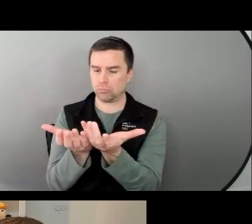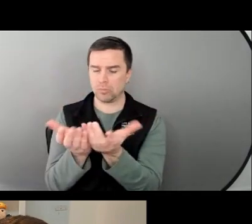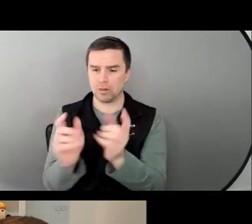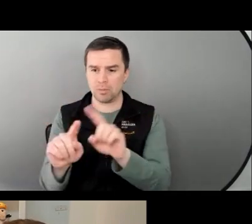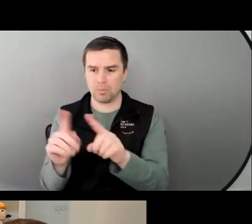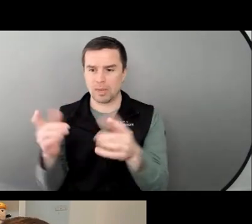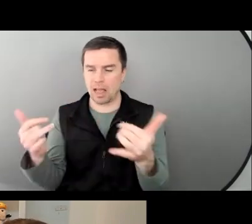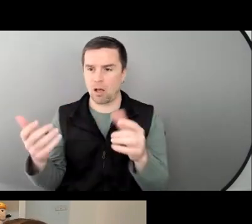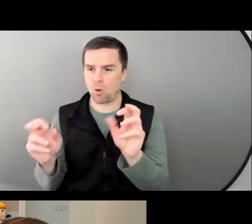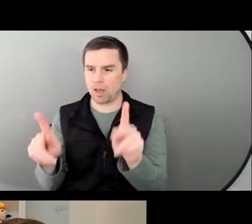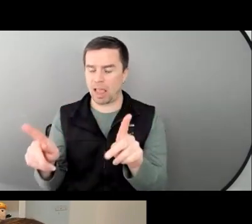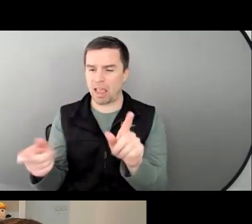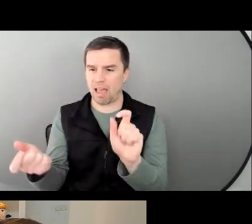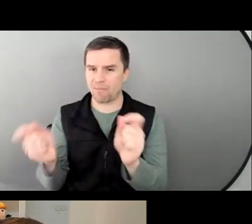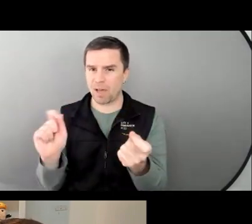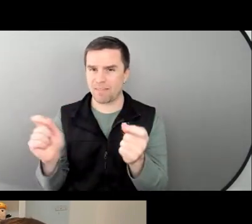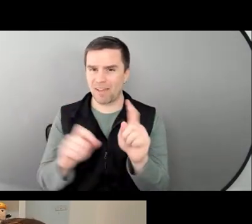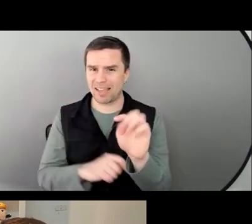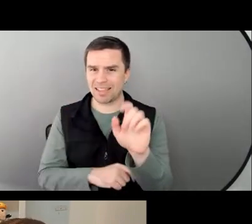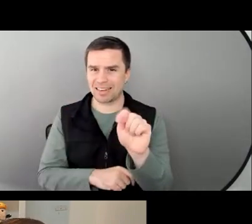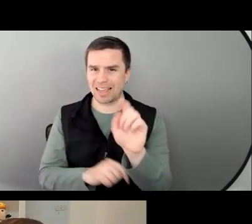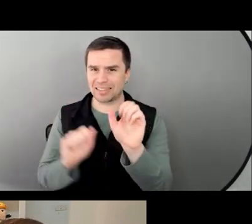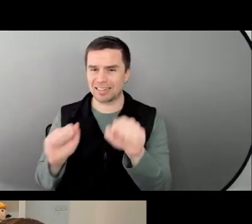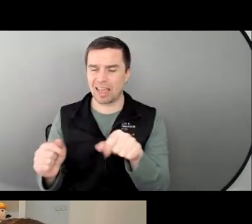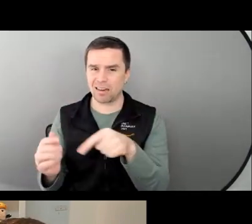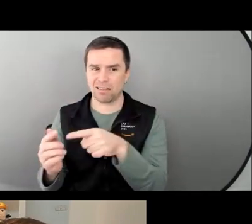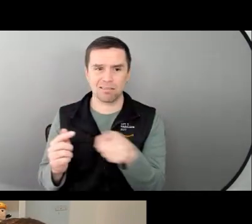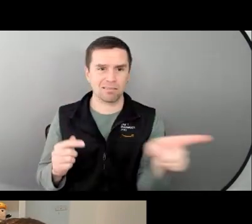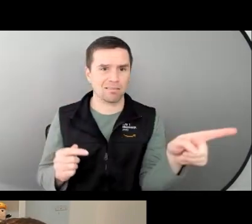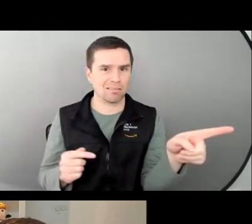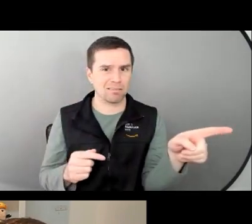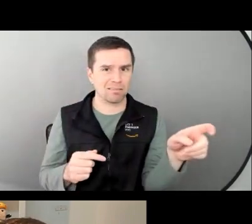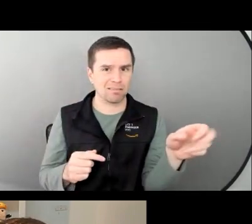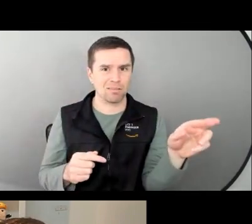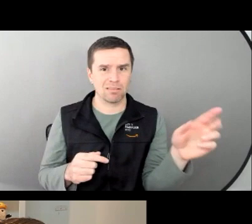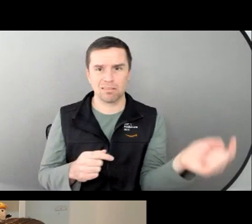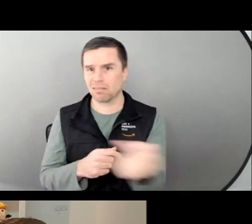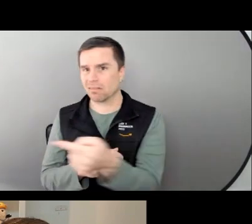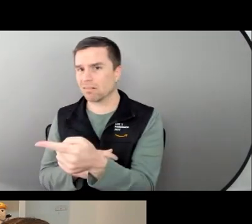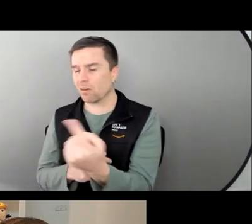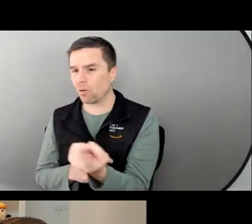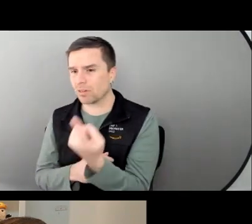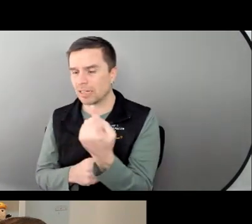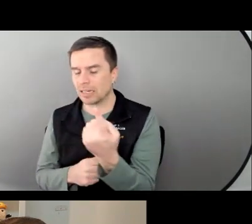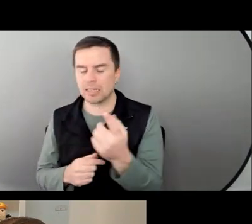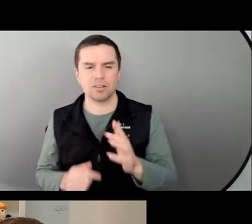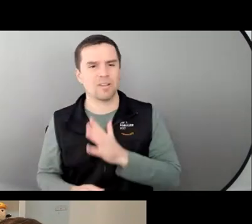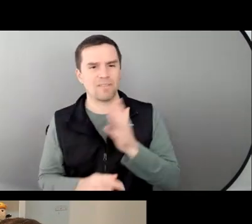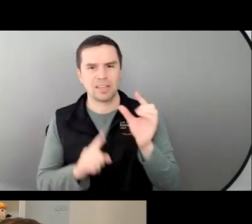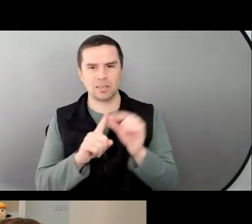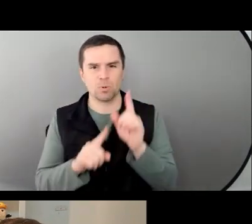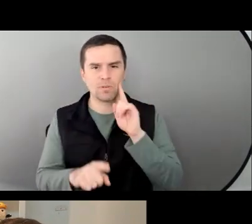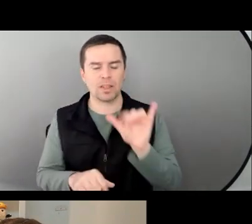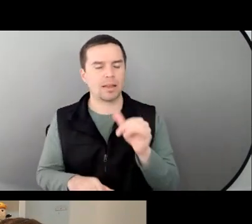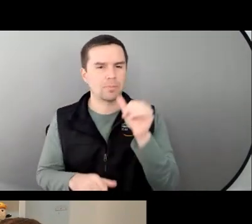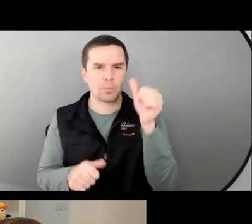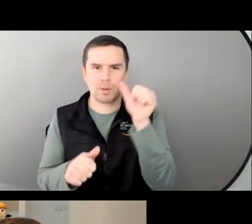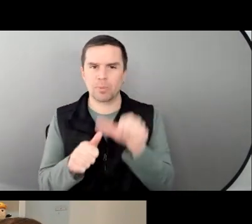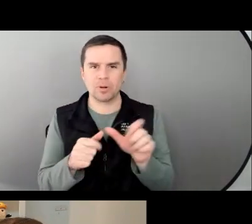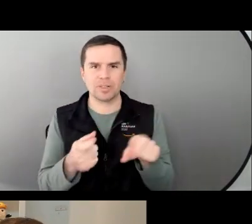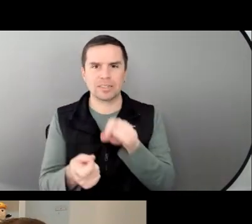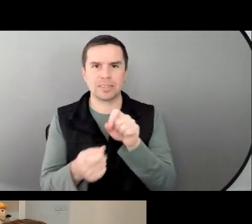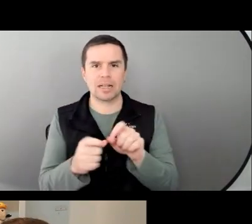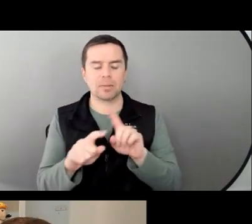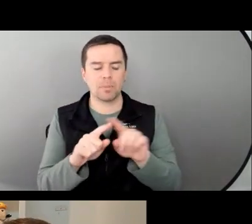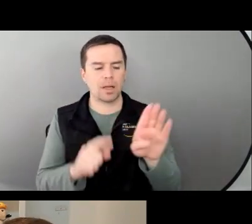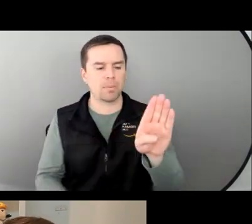Can I go the other way around? Like there's some fancy word for that, but I don't remember what it is. But like